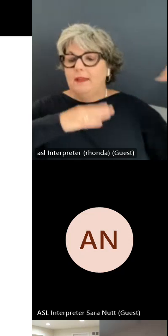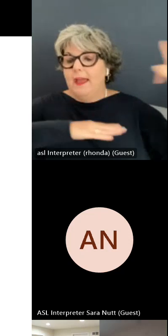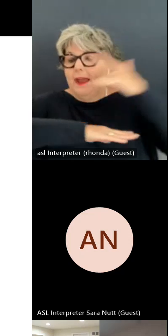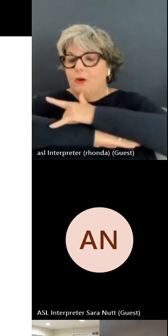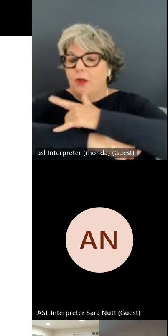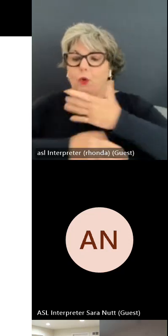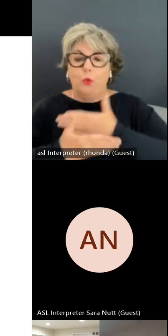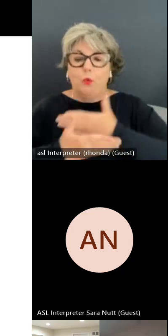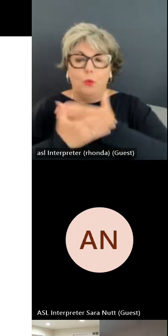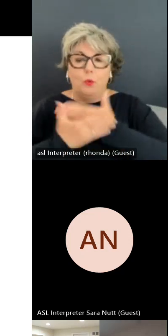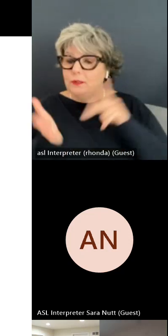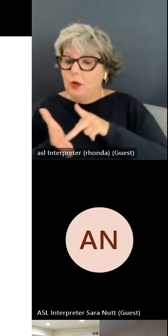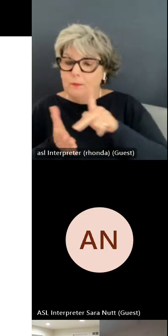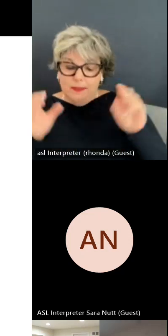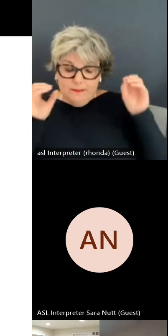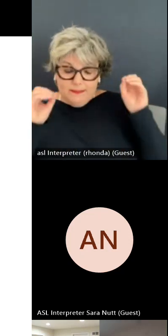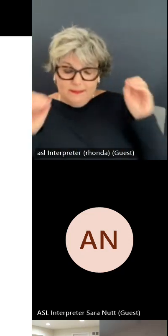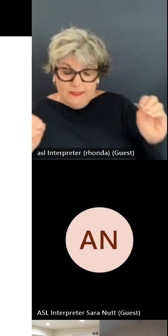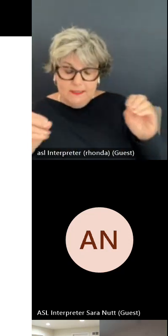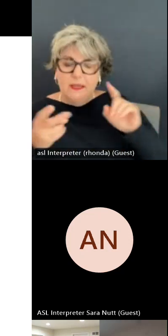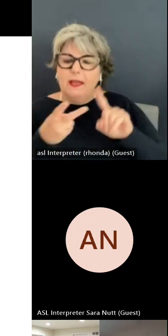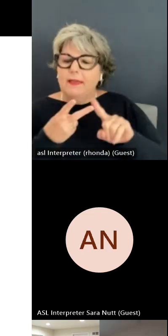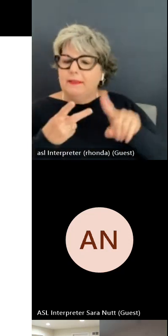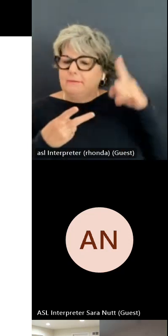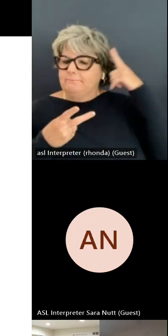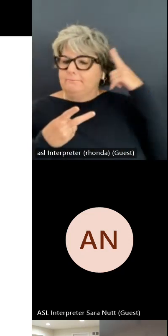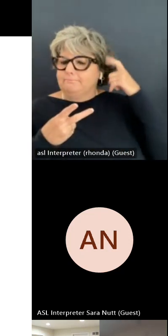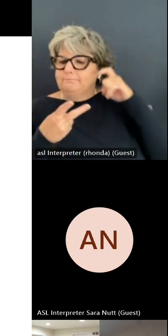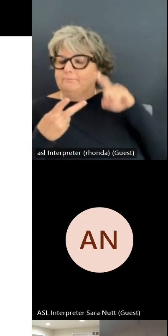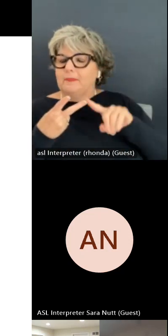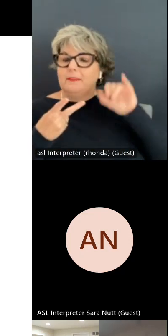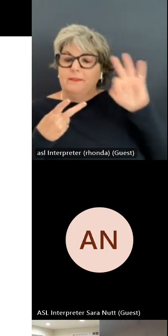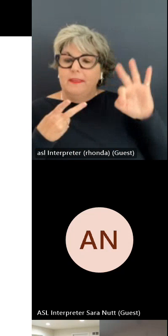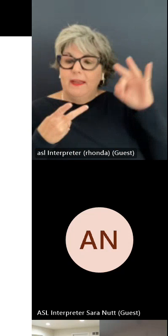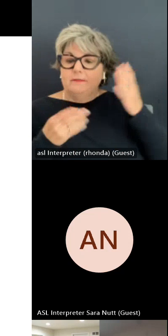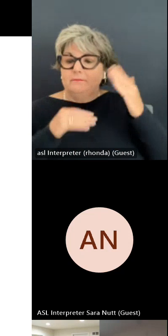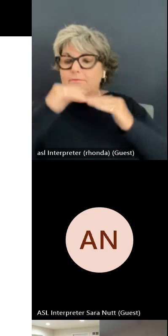no payments, that makes you raise questions on whether that carrier